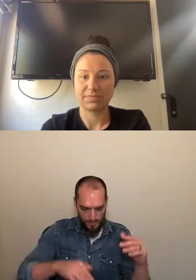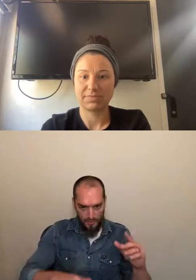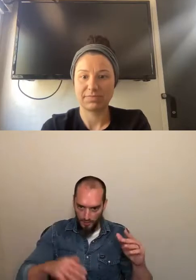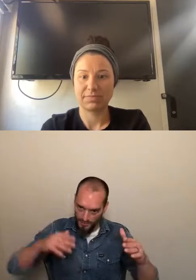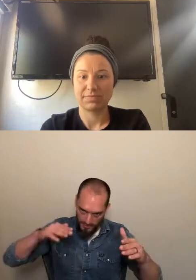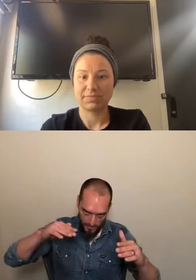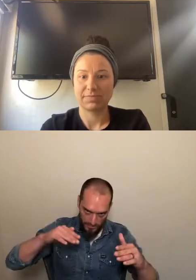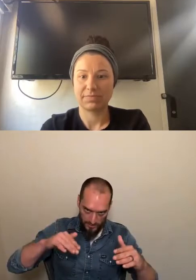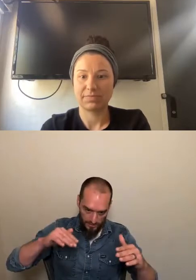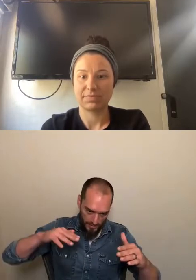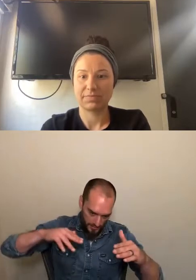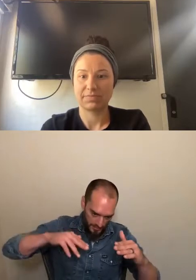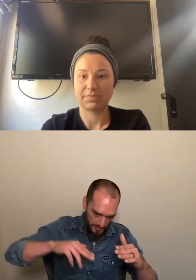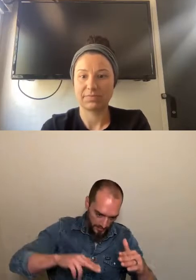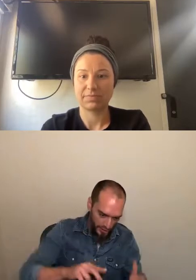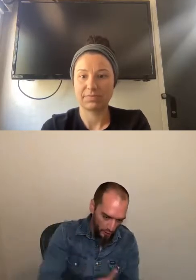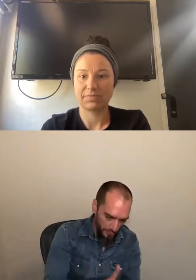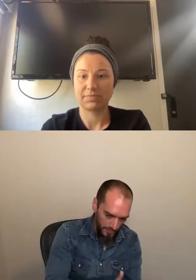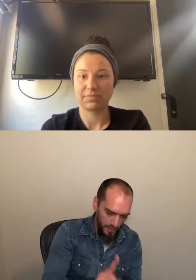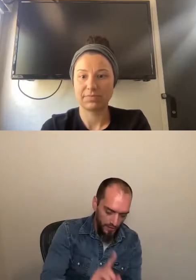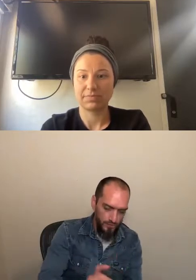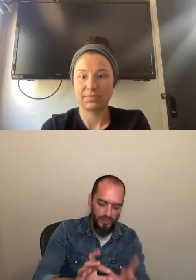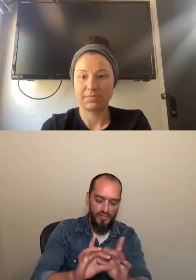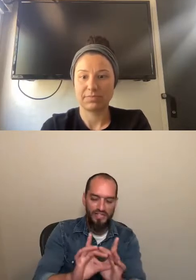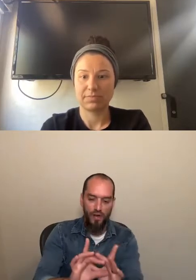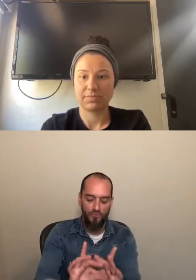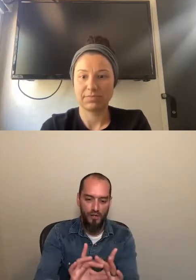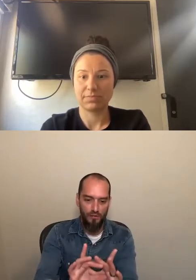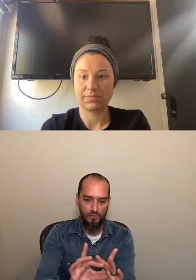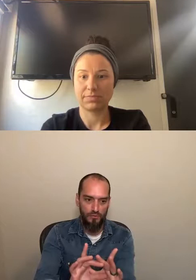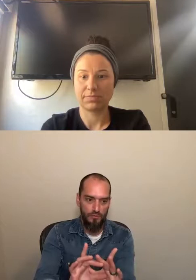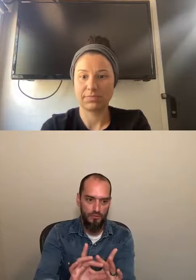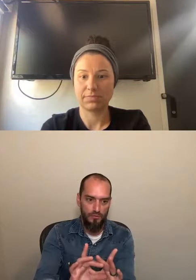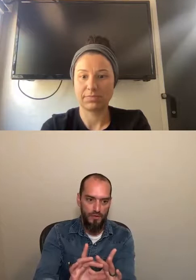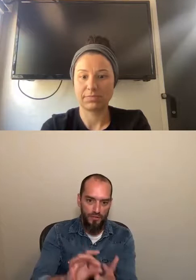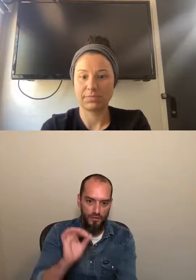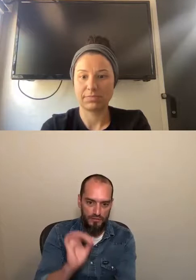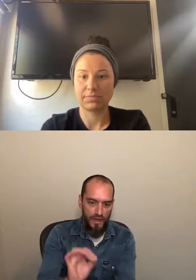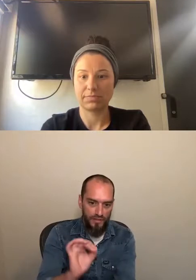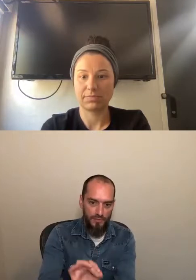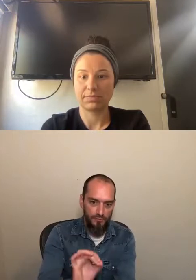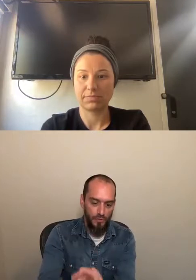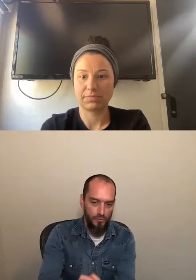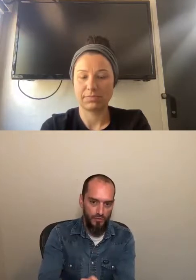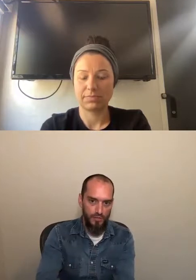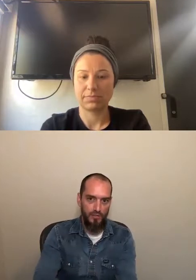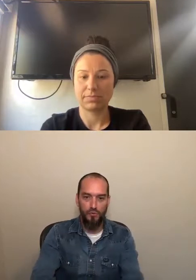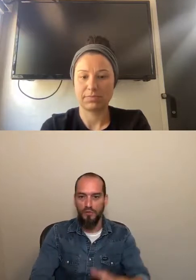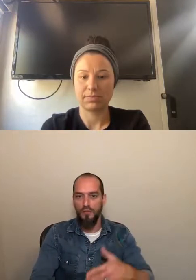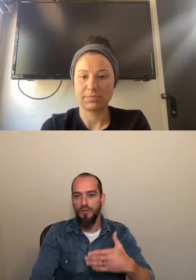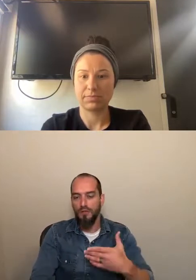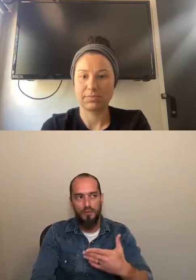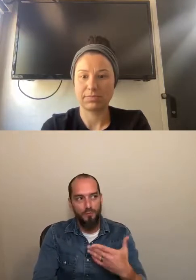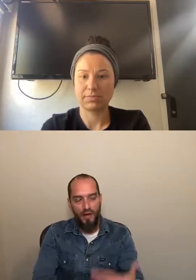jump in the tub and they just get on their hands and knees and they're showing me that under the clean out valve, there's a tiny bit of mold right there.